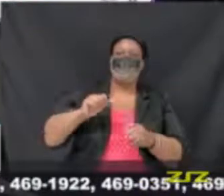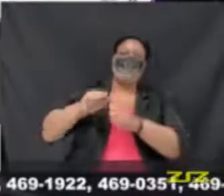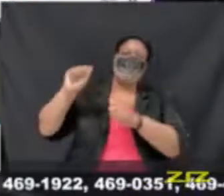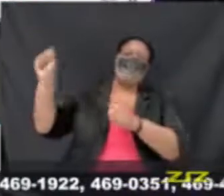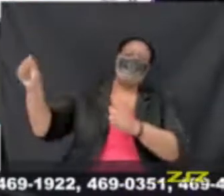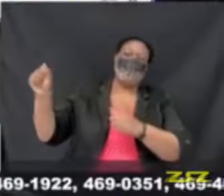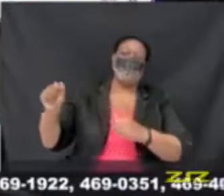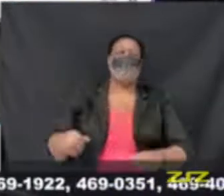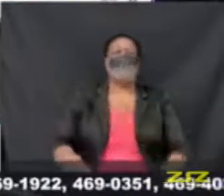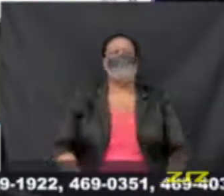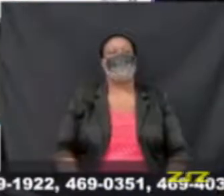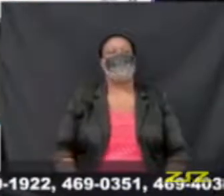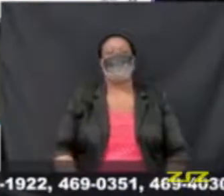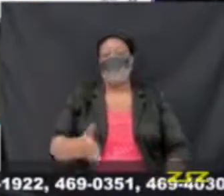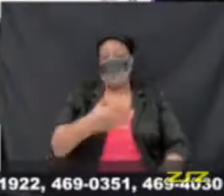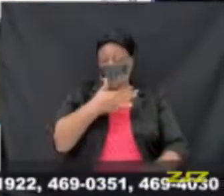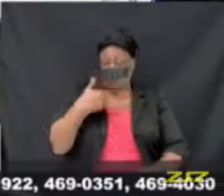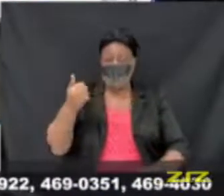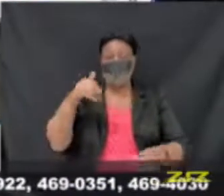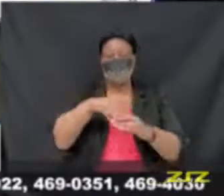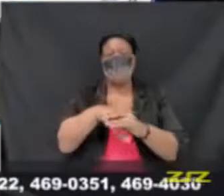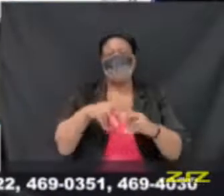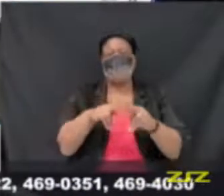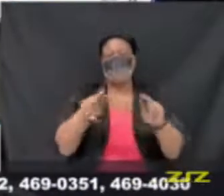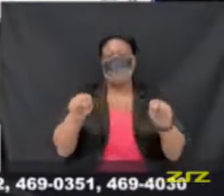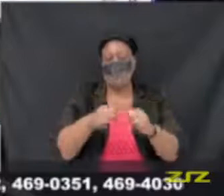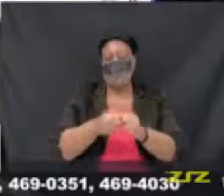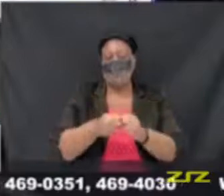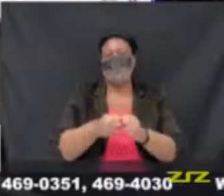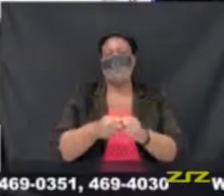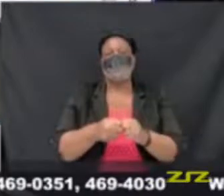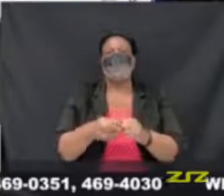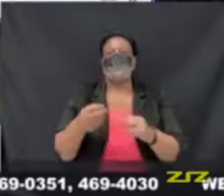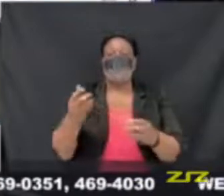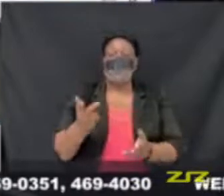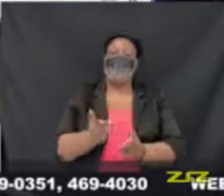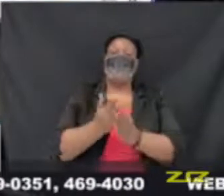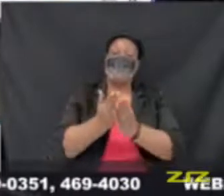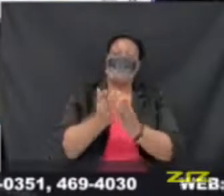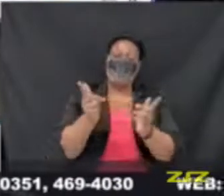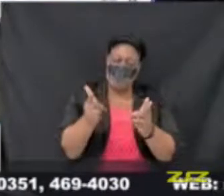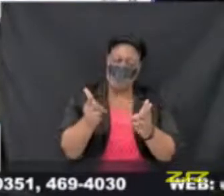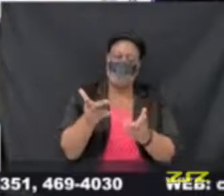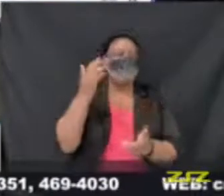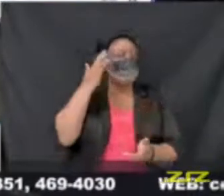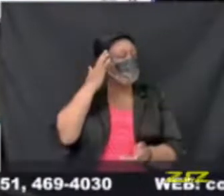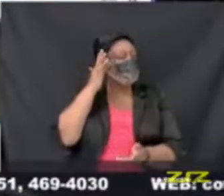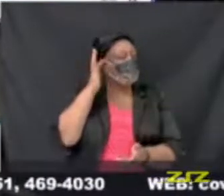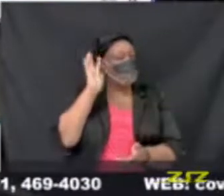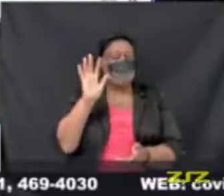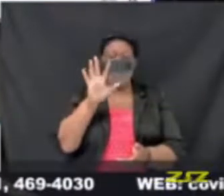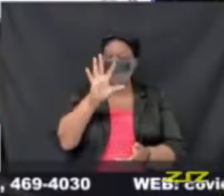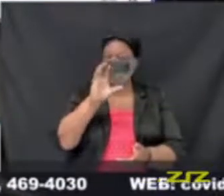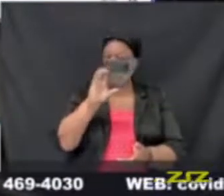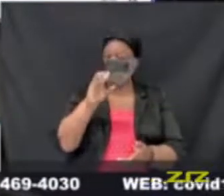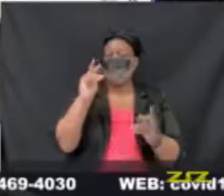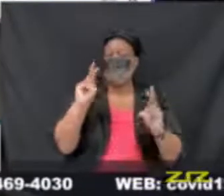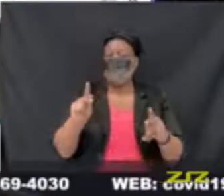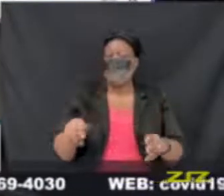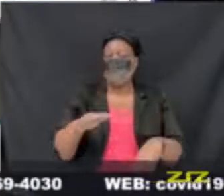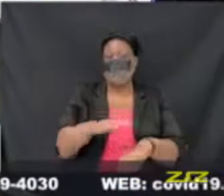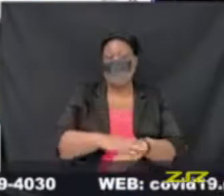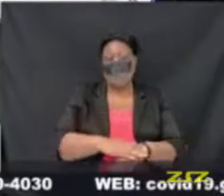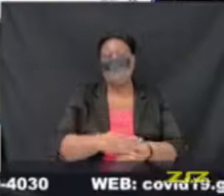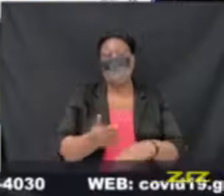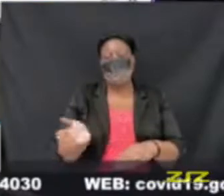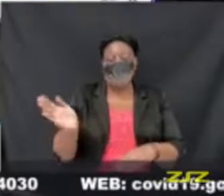Nevis, would have also seen a ship, a small cruise ship with approximately 530 passengers